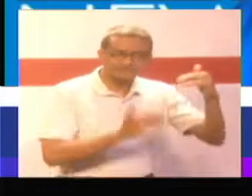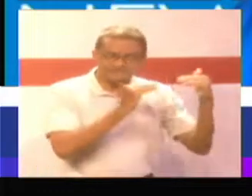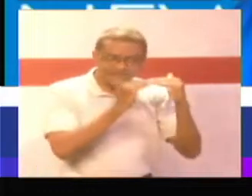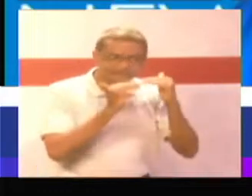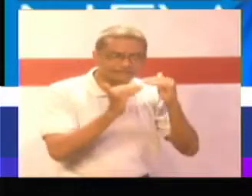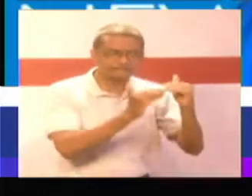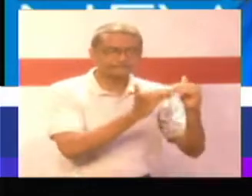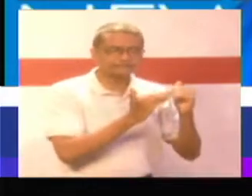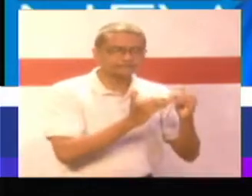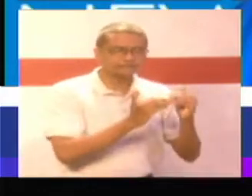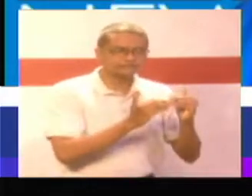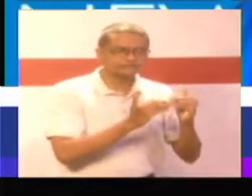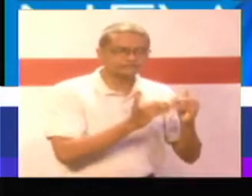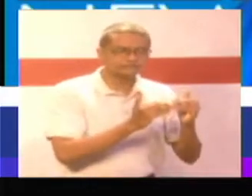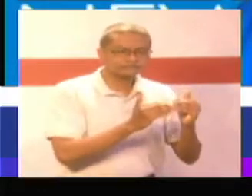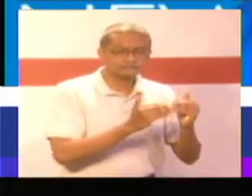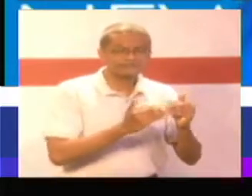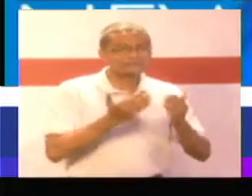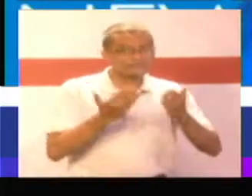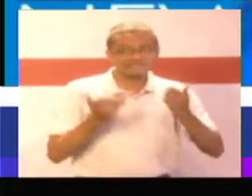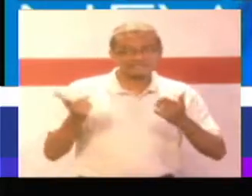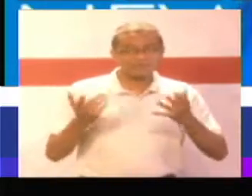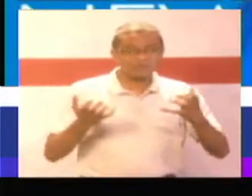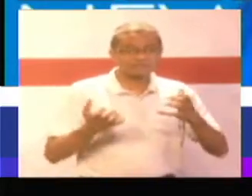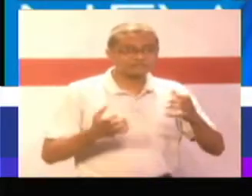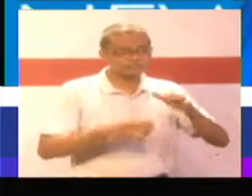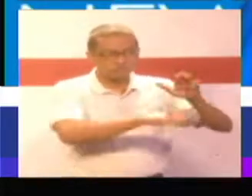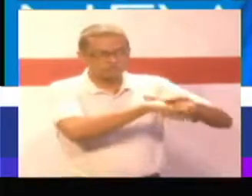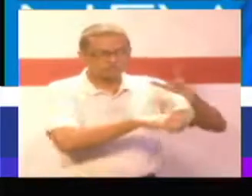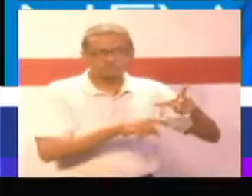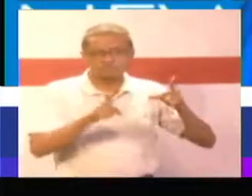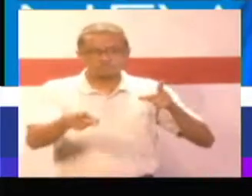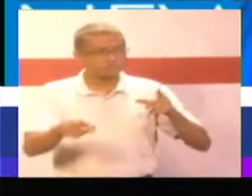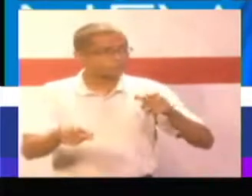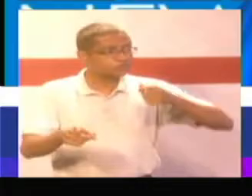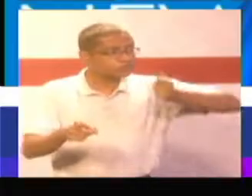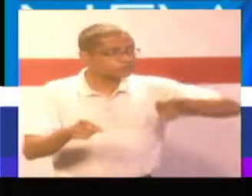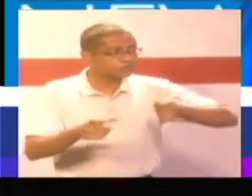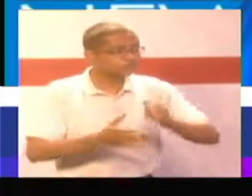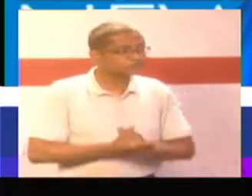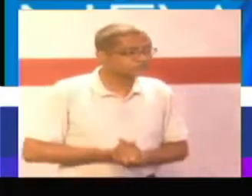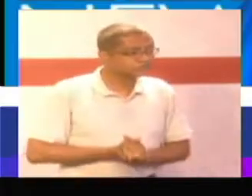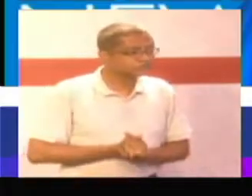And I want to find out if having both vaccinated and